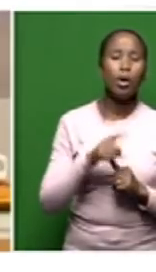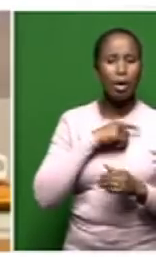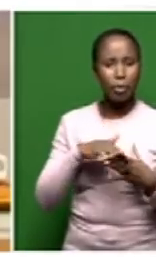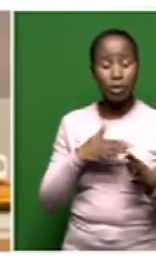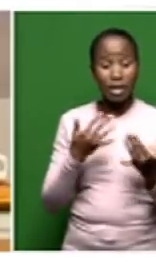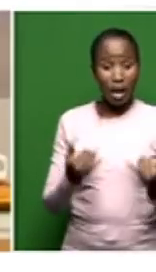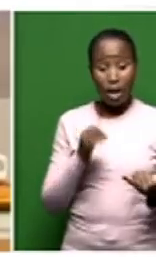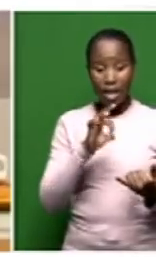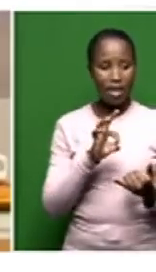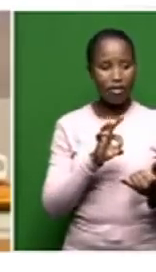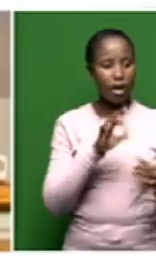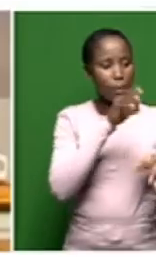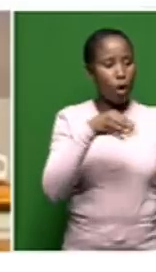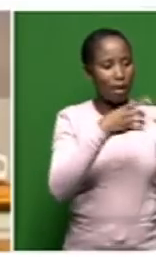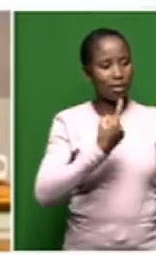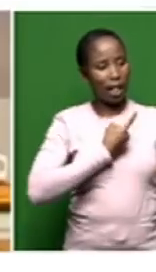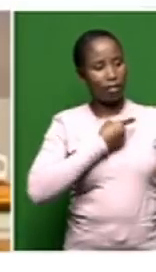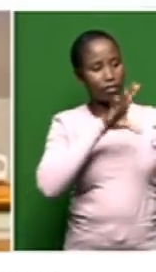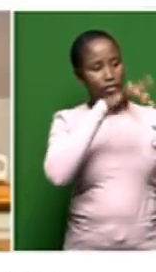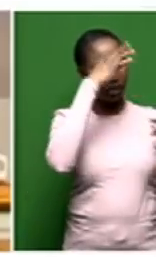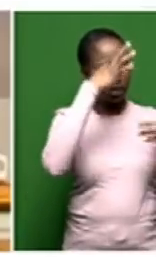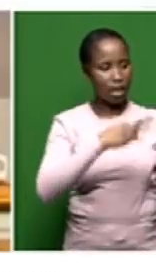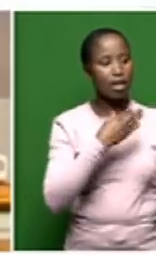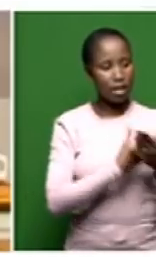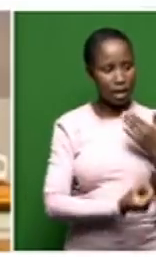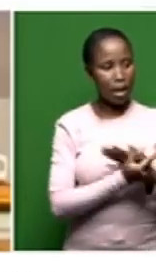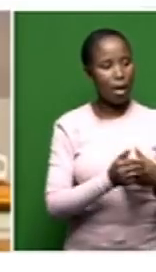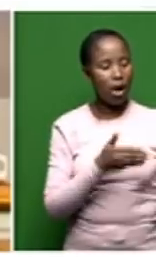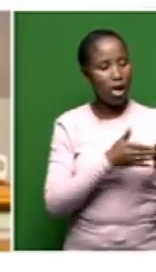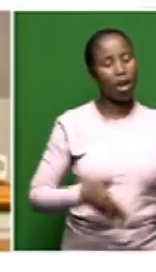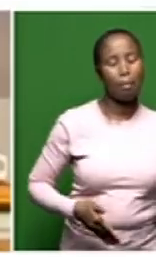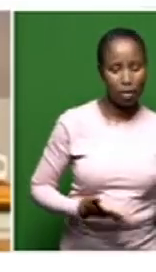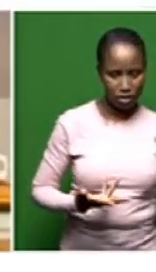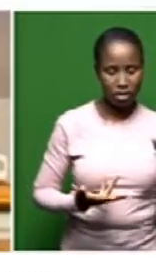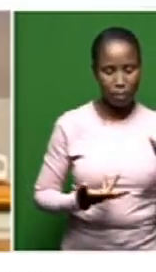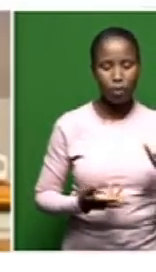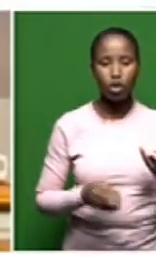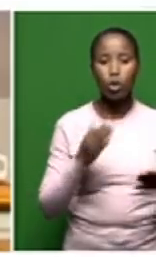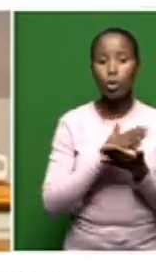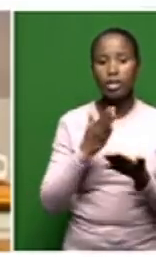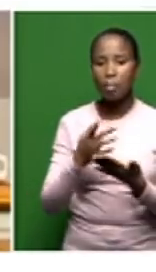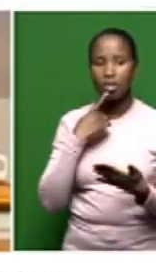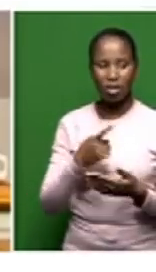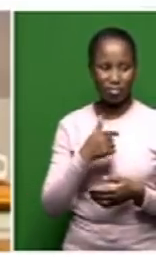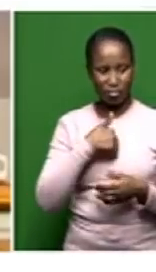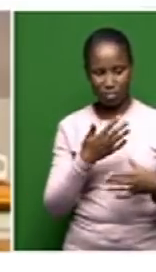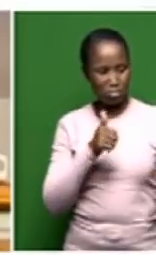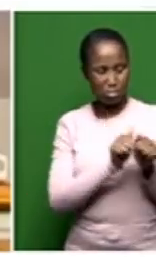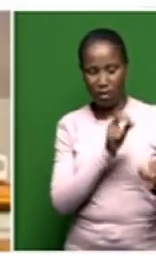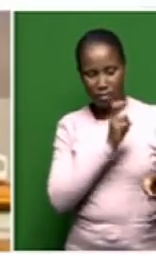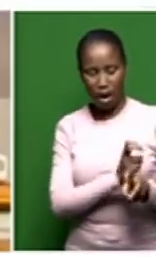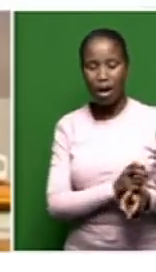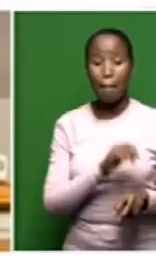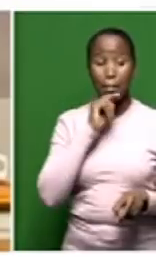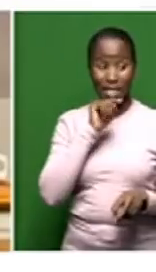limiting. Because in some instances, when a party says, well, we're not going to go into a coalition, then that may